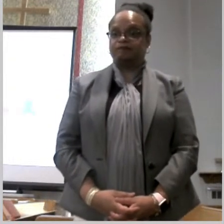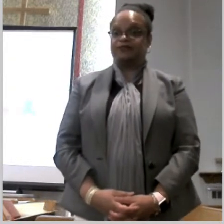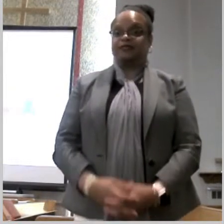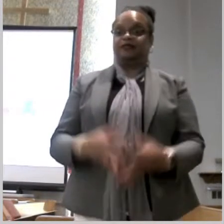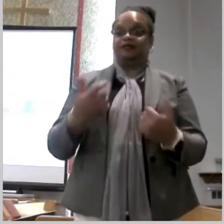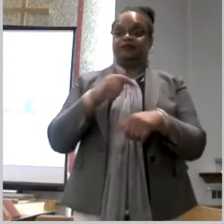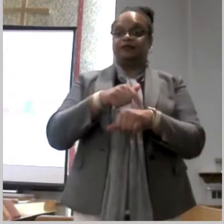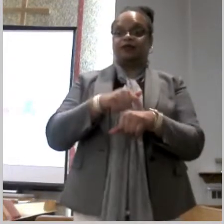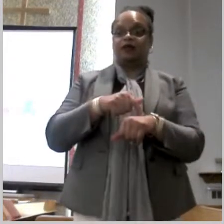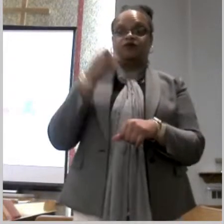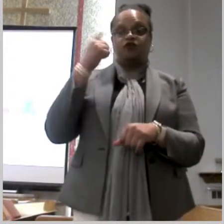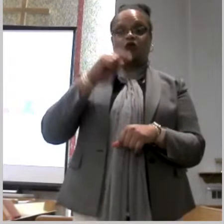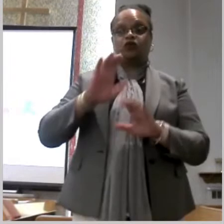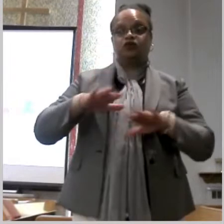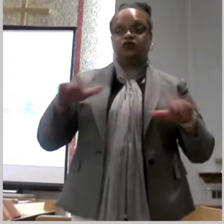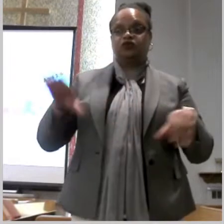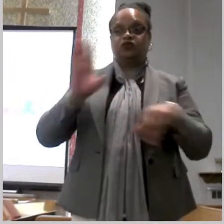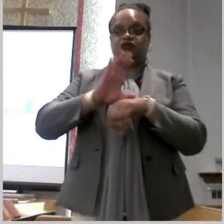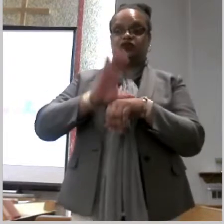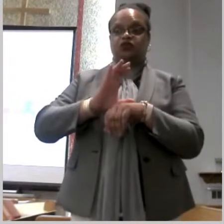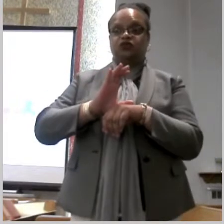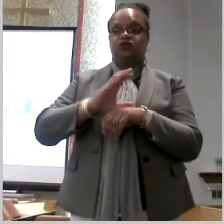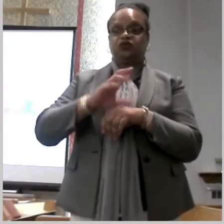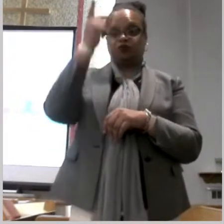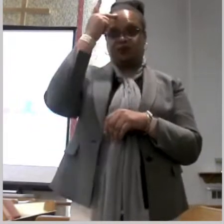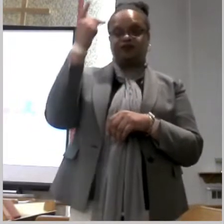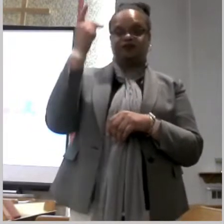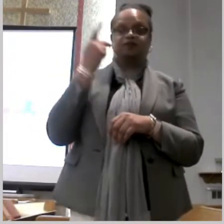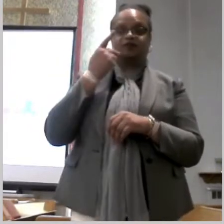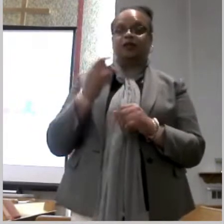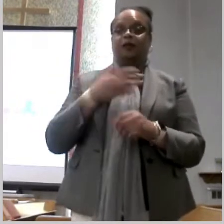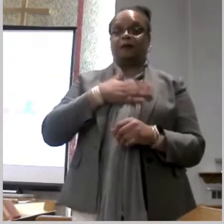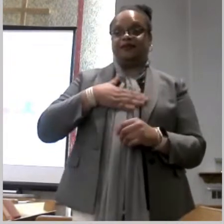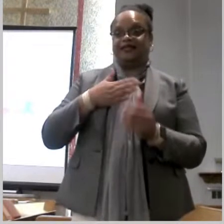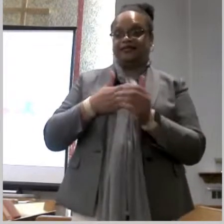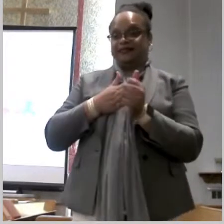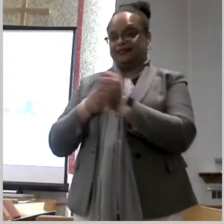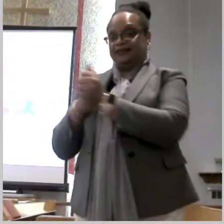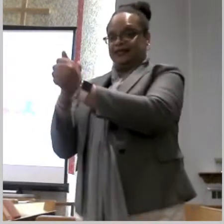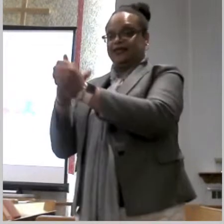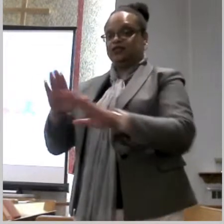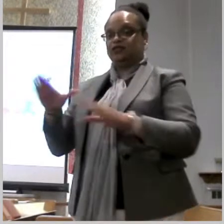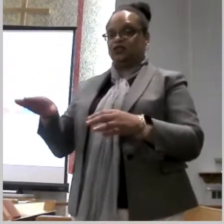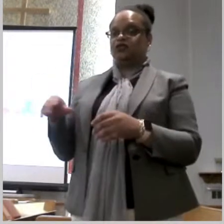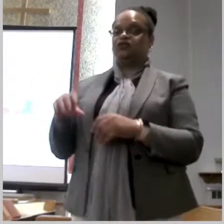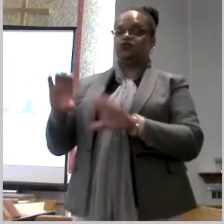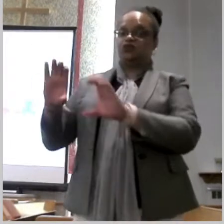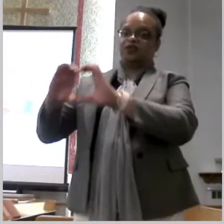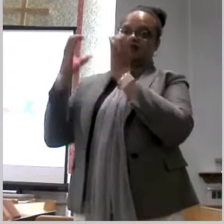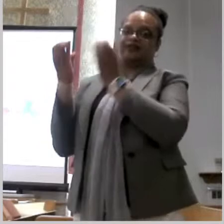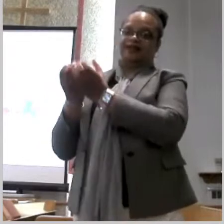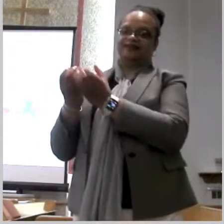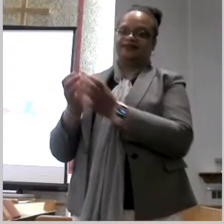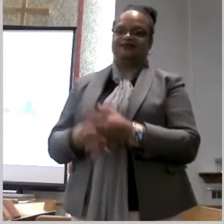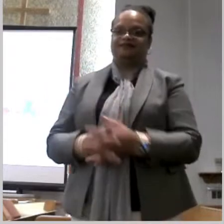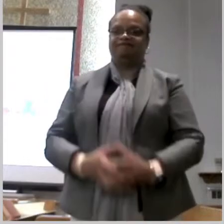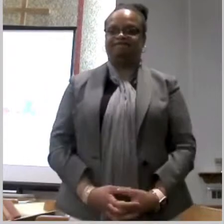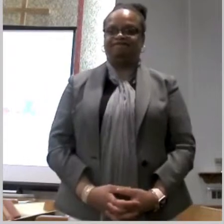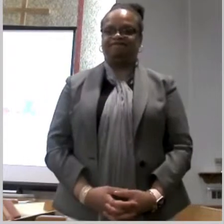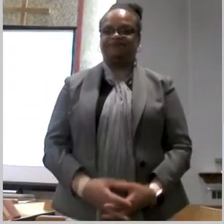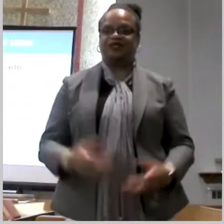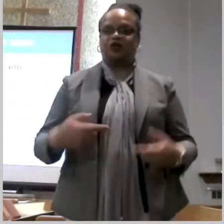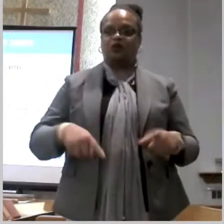Okay, it's time for children's church. Parents, please lead your children to their classrooms as the rest of the congregation stand and sing.